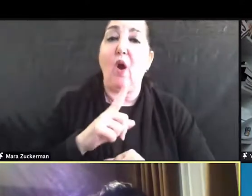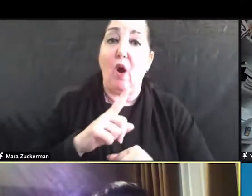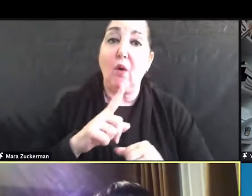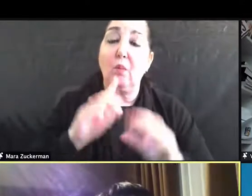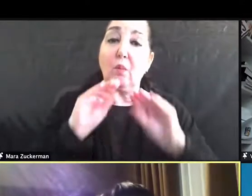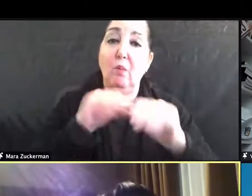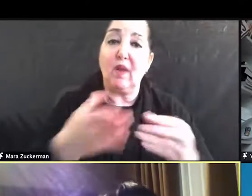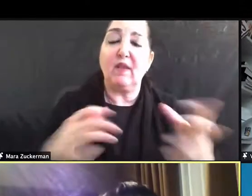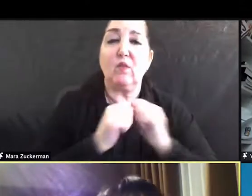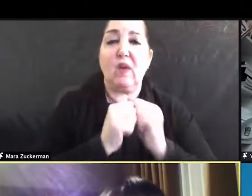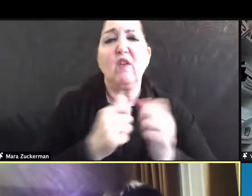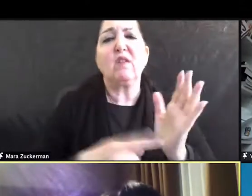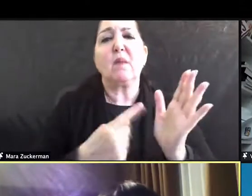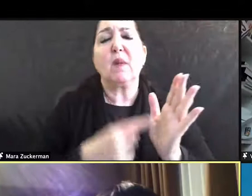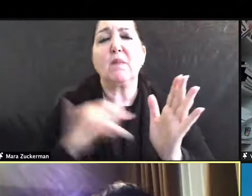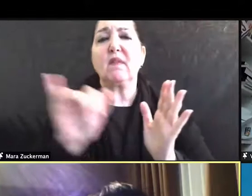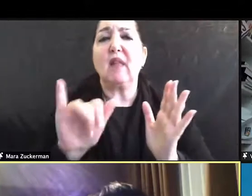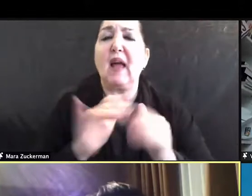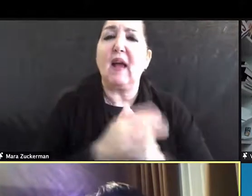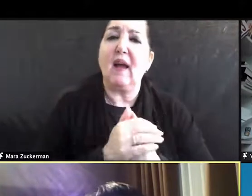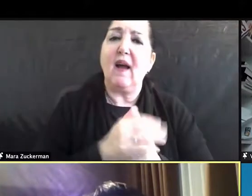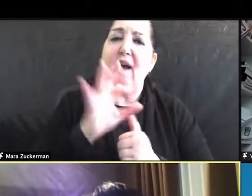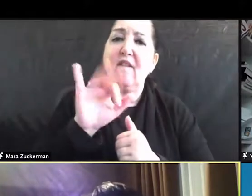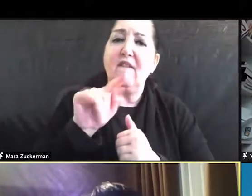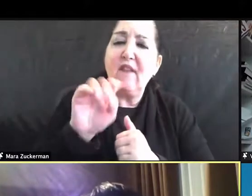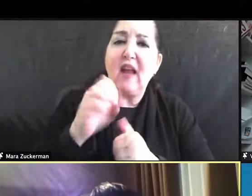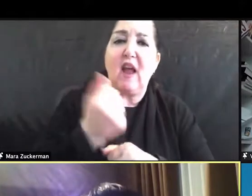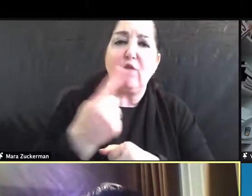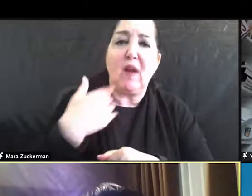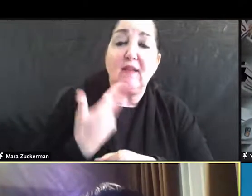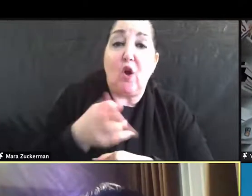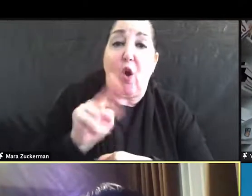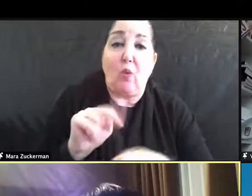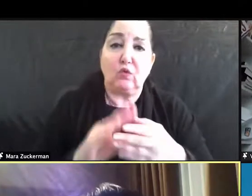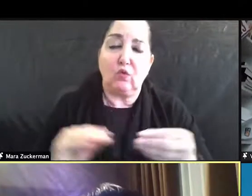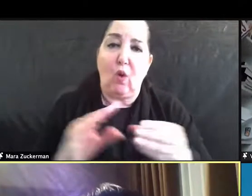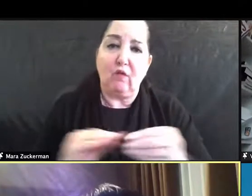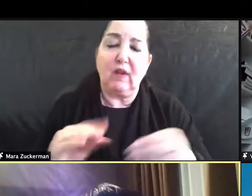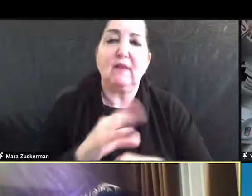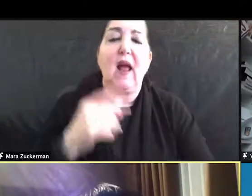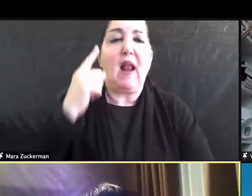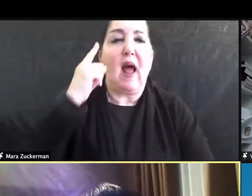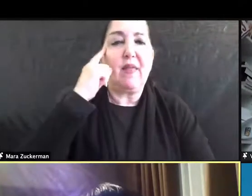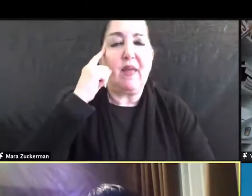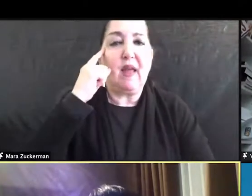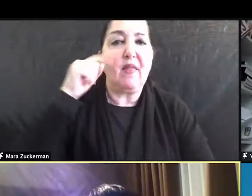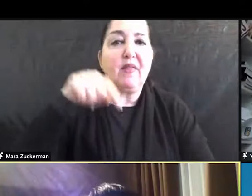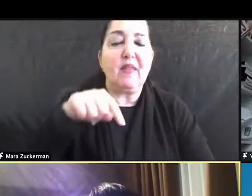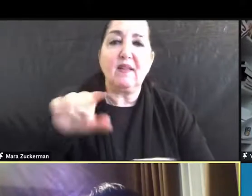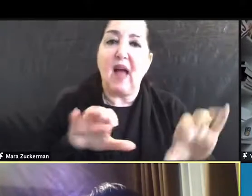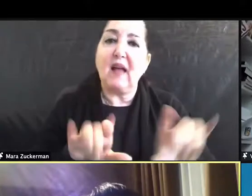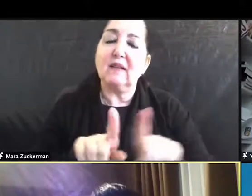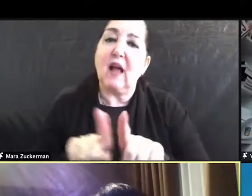is sometimes it's like a faith. And everyone has their own stories. And I think that this card acts as a